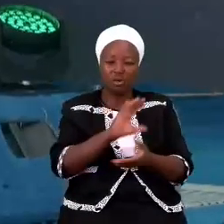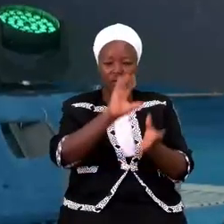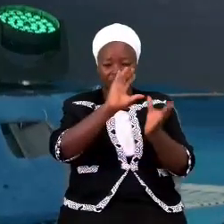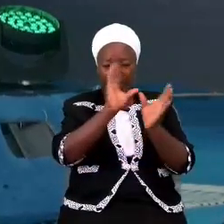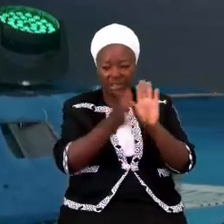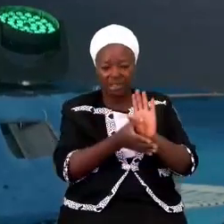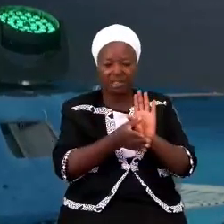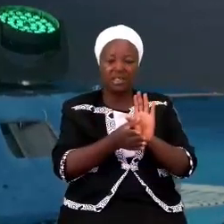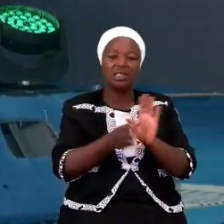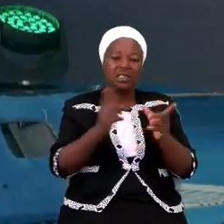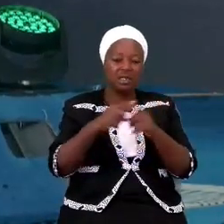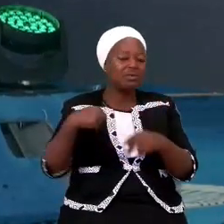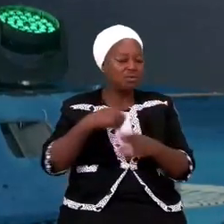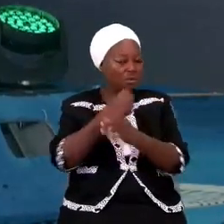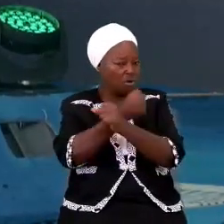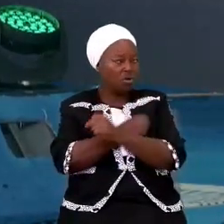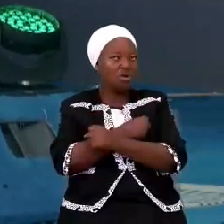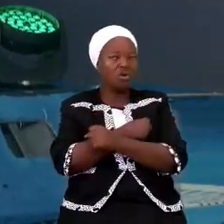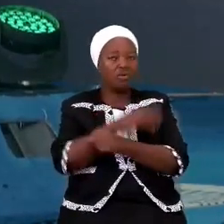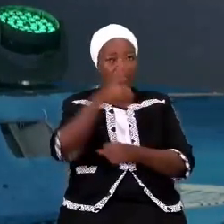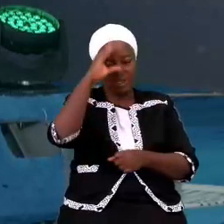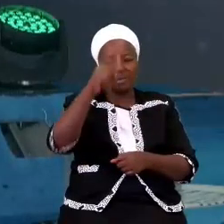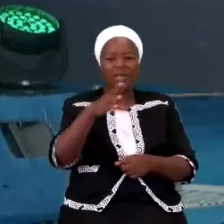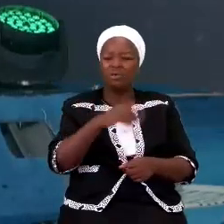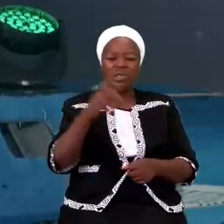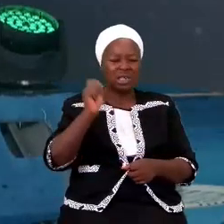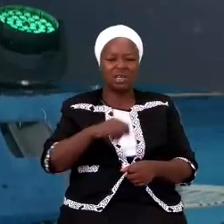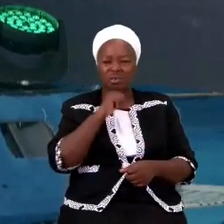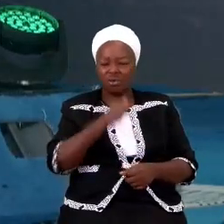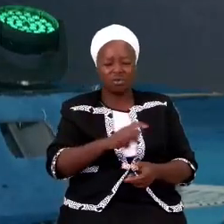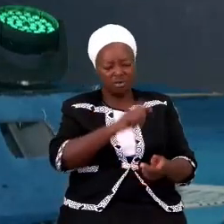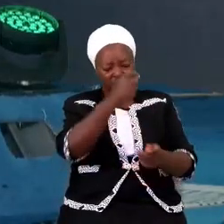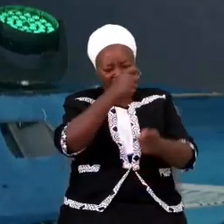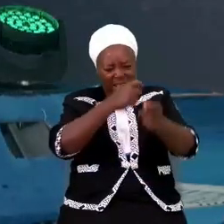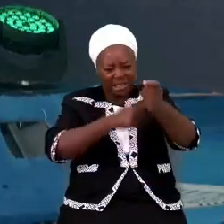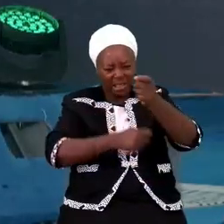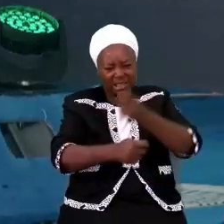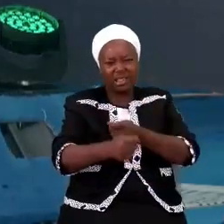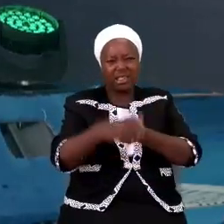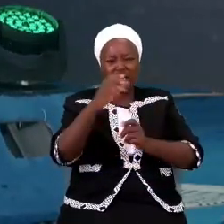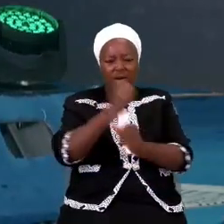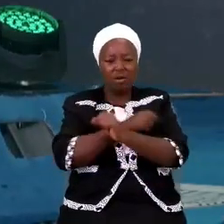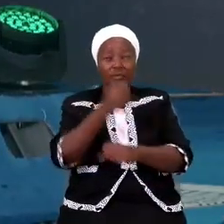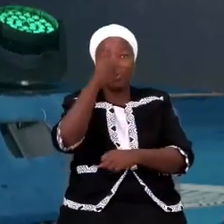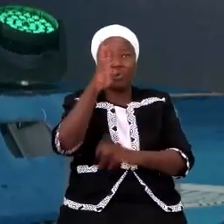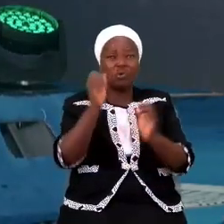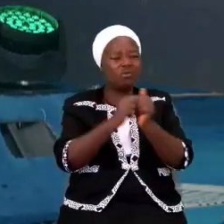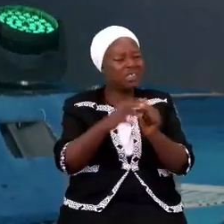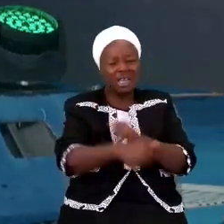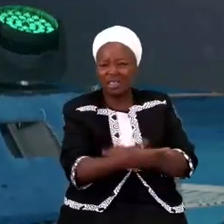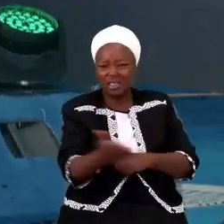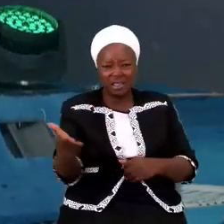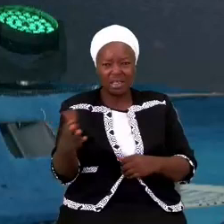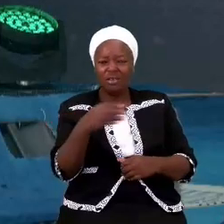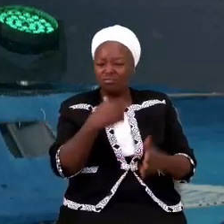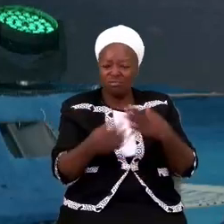whatever Satan may present to us. You say, no, Satan, I've graduated from that. I don't